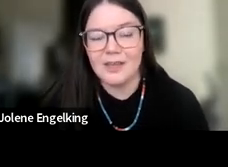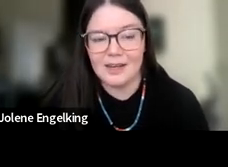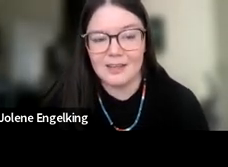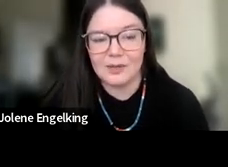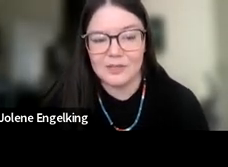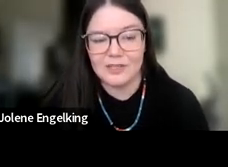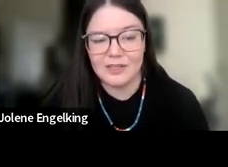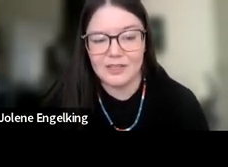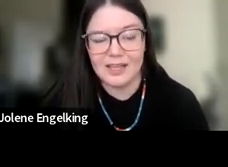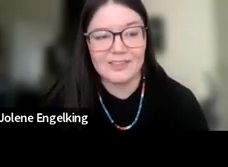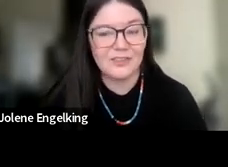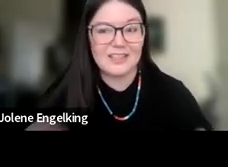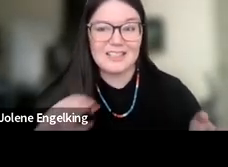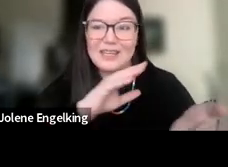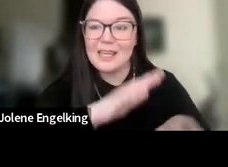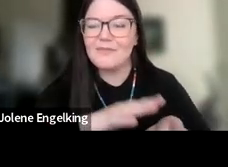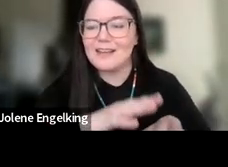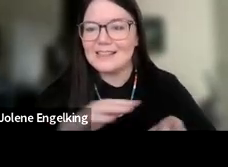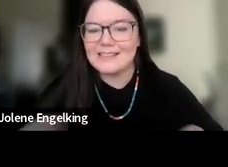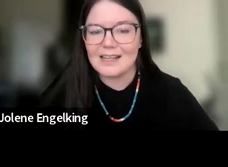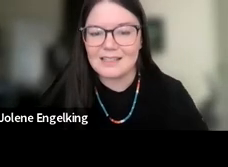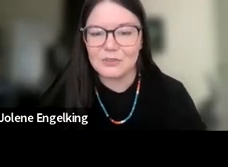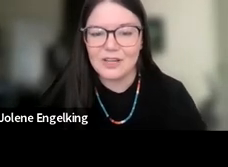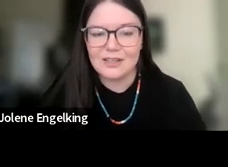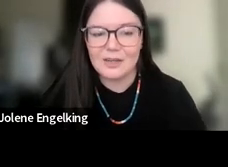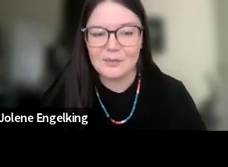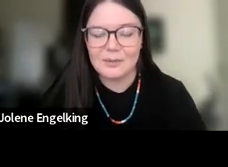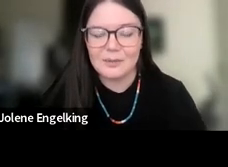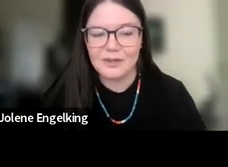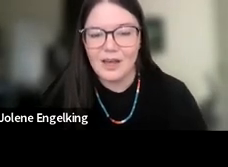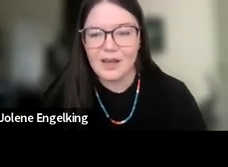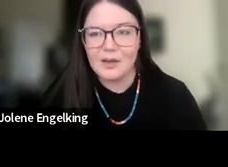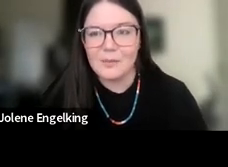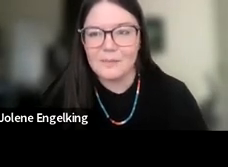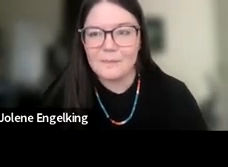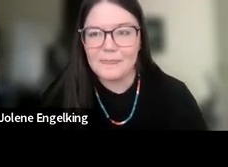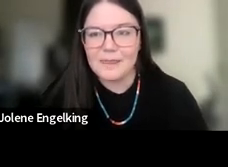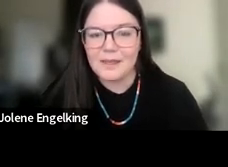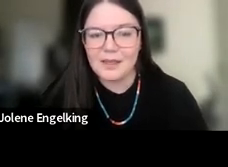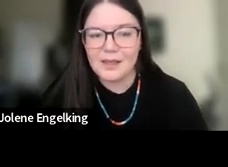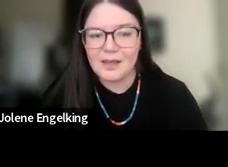And these are things that we keep finding in stats, and we're talking about